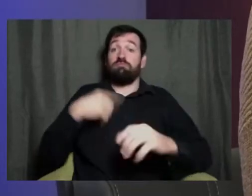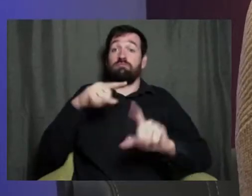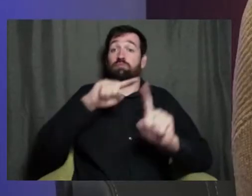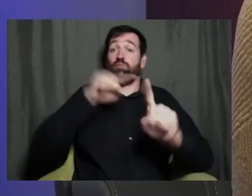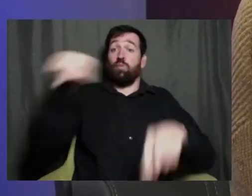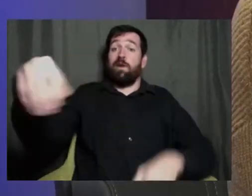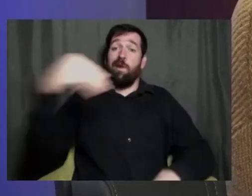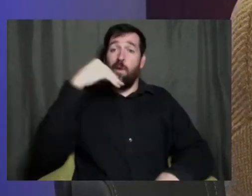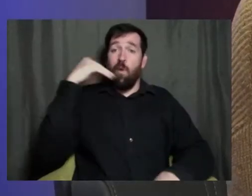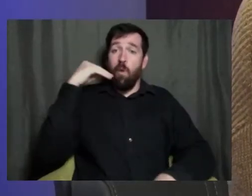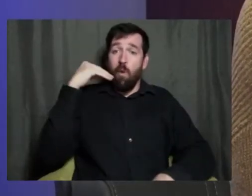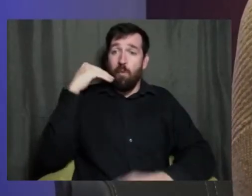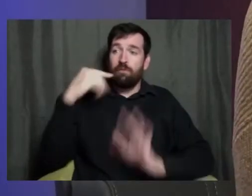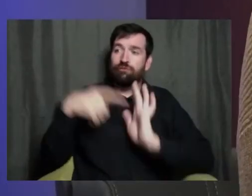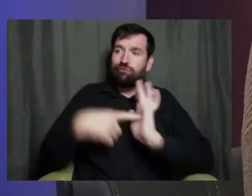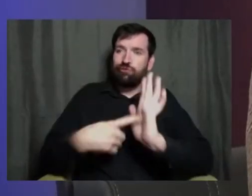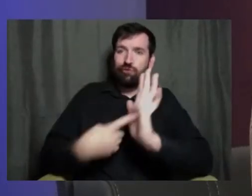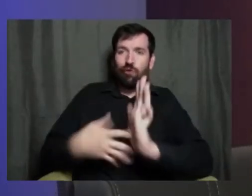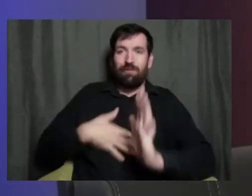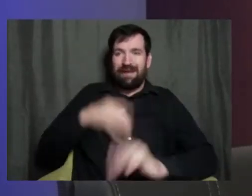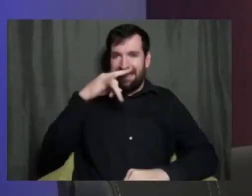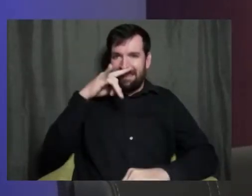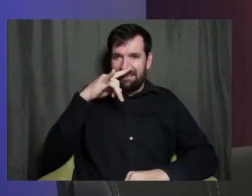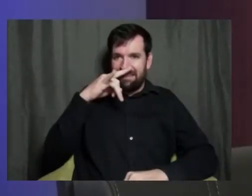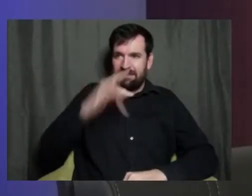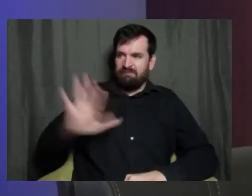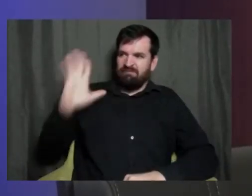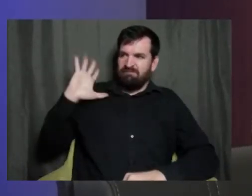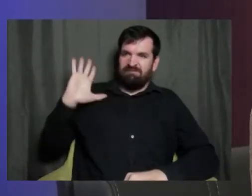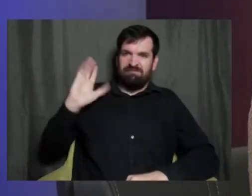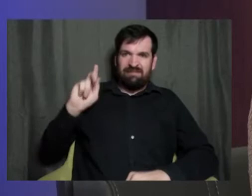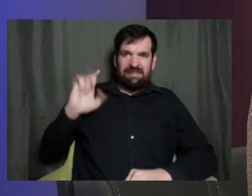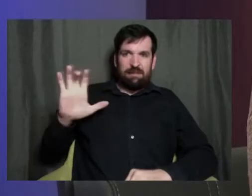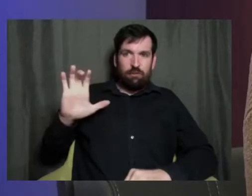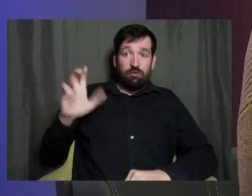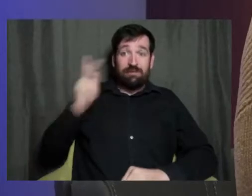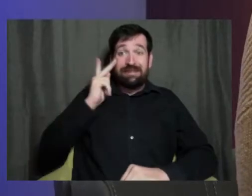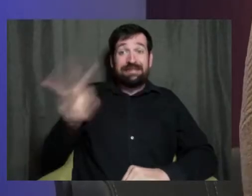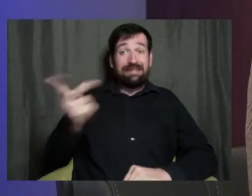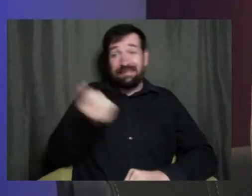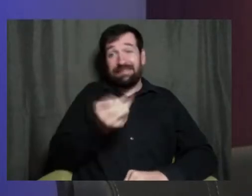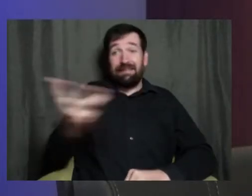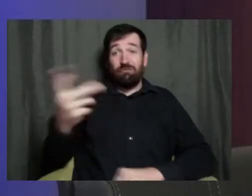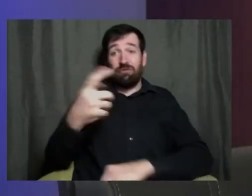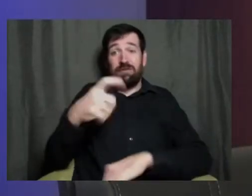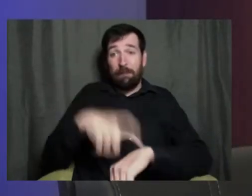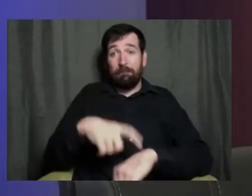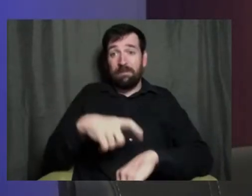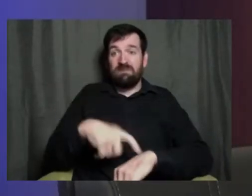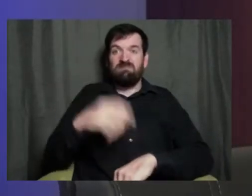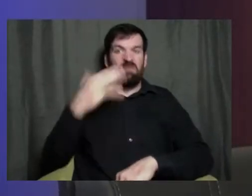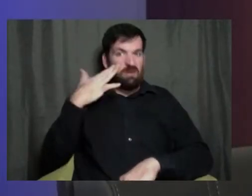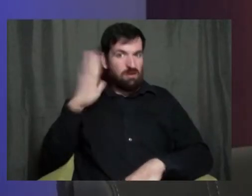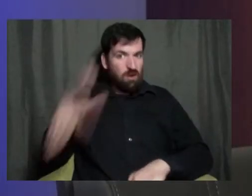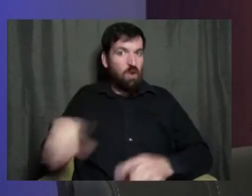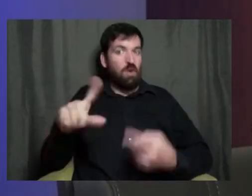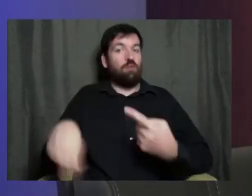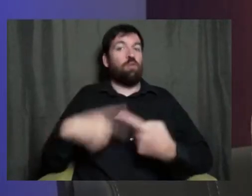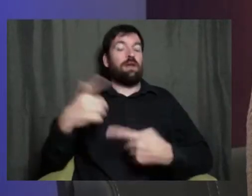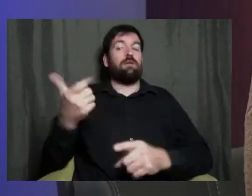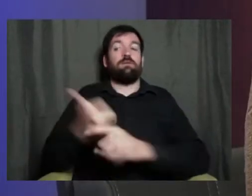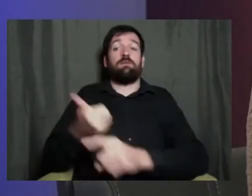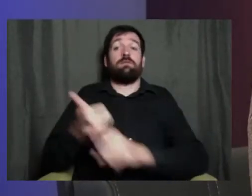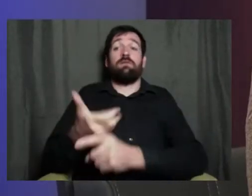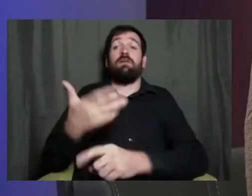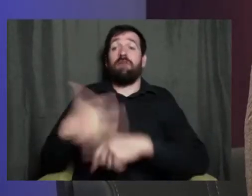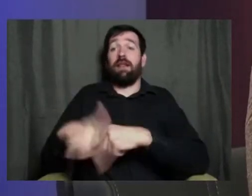me getting my first vaccine back in December. They've seen it multiple times. They knew at the outset that when the vaccine was available to them, they would get it. And